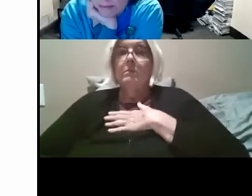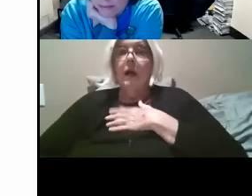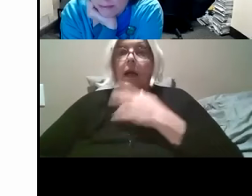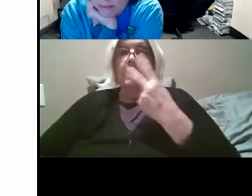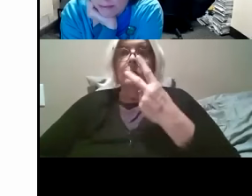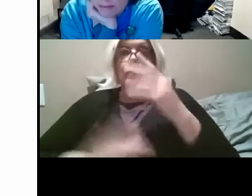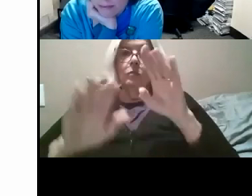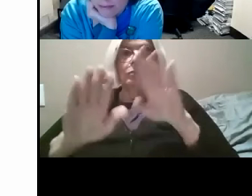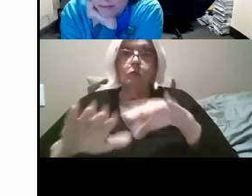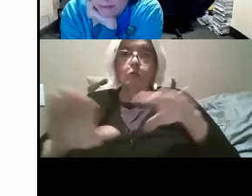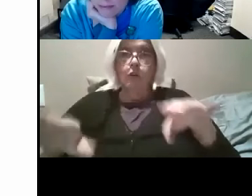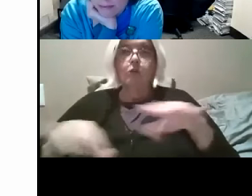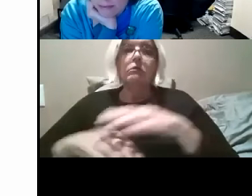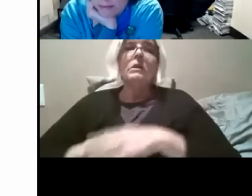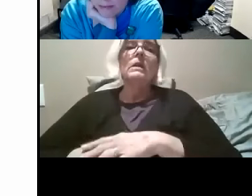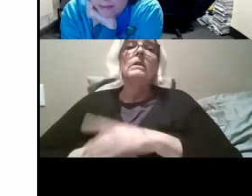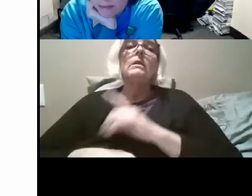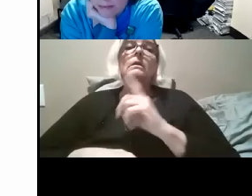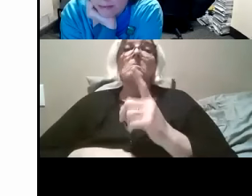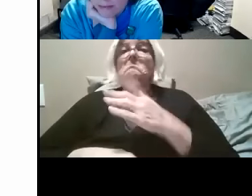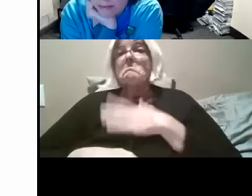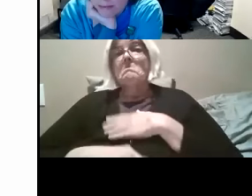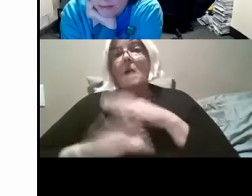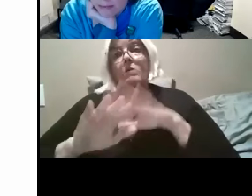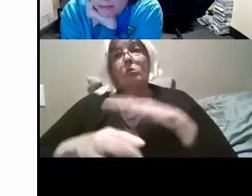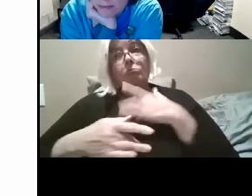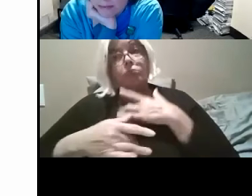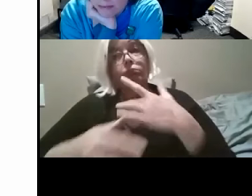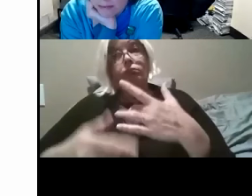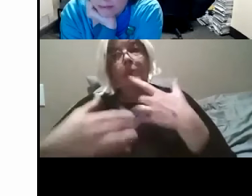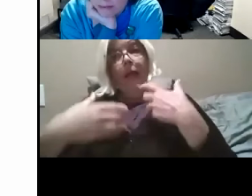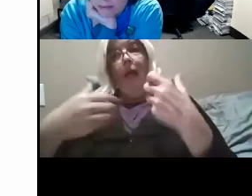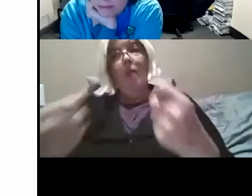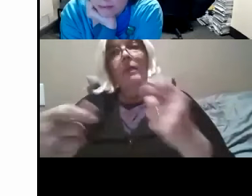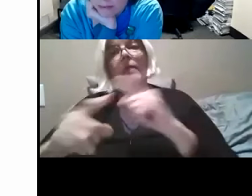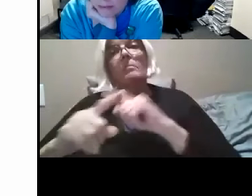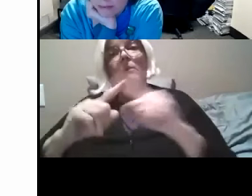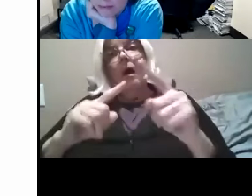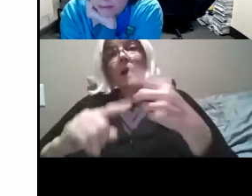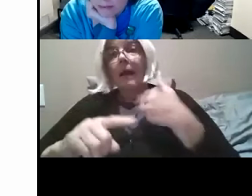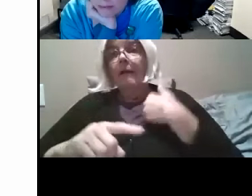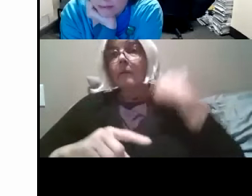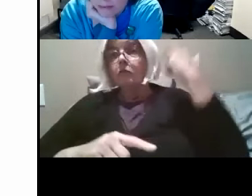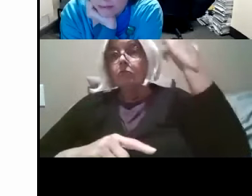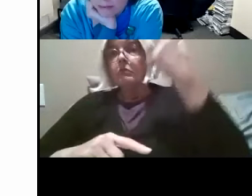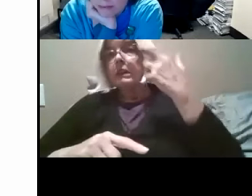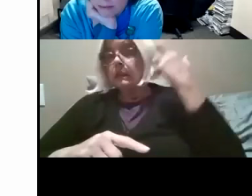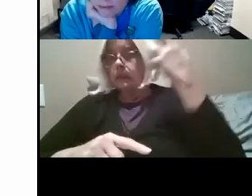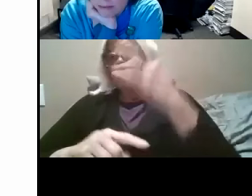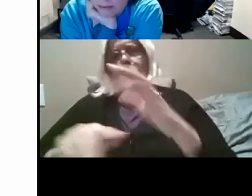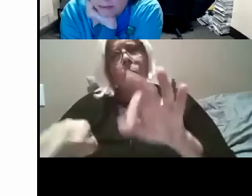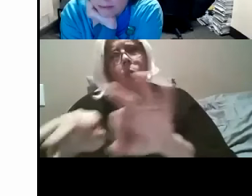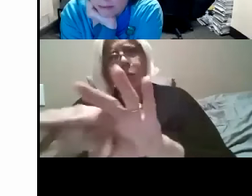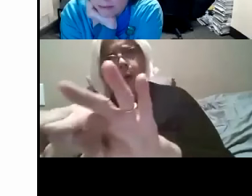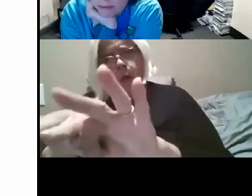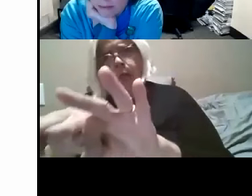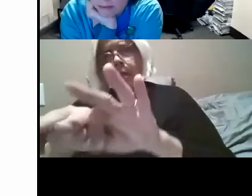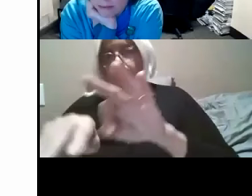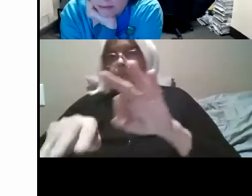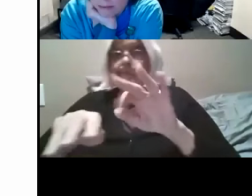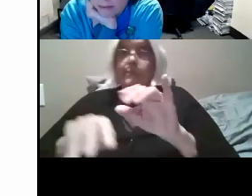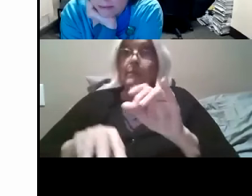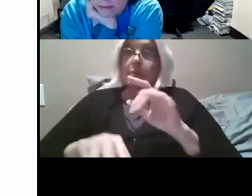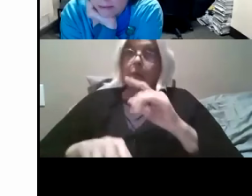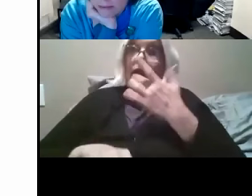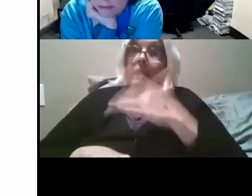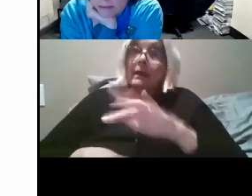nearby are very healthy. We are a low risk family. I feel like if they were to get